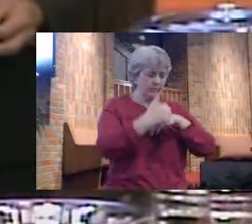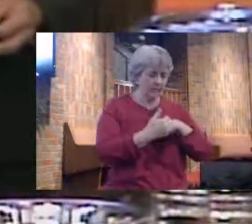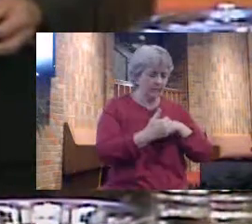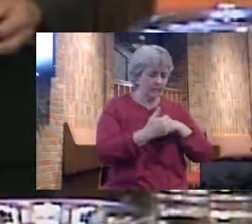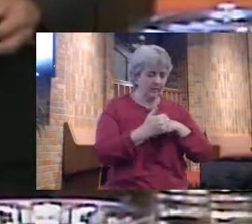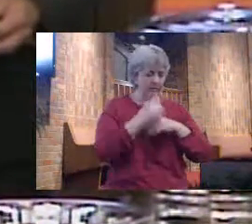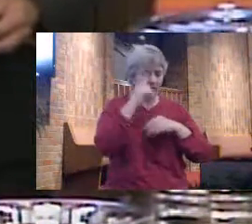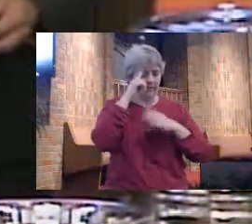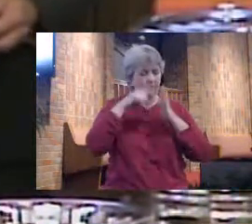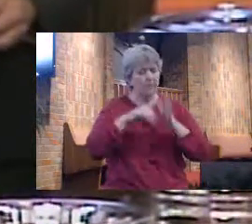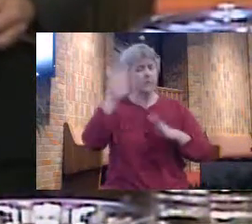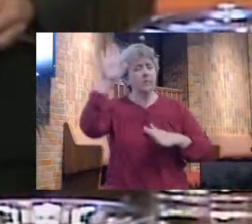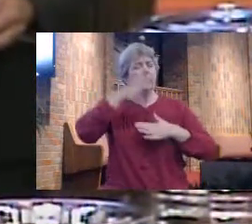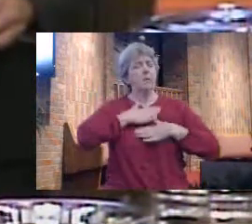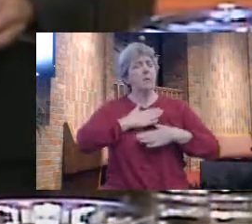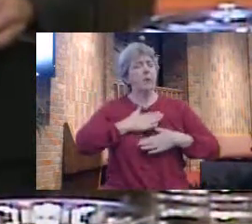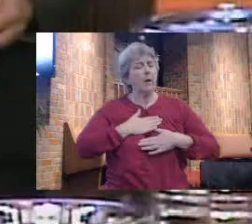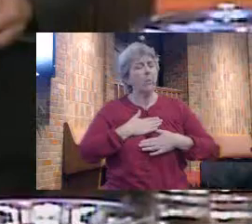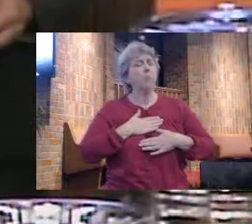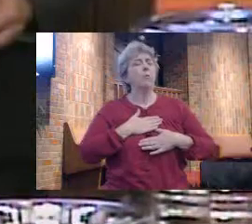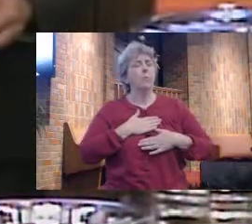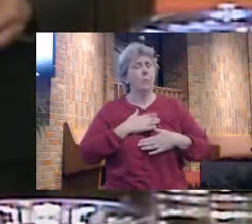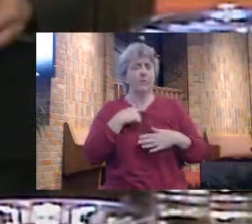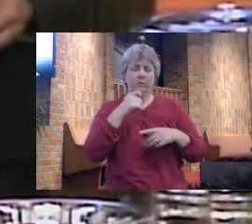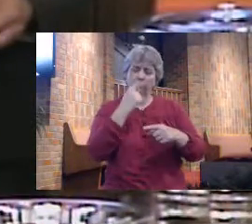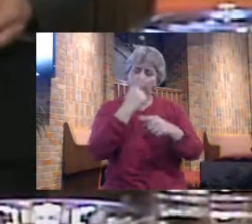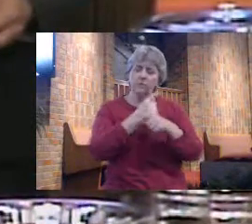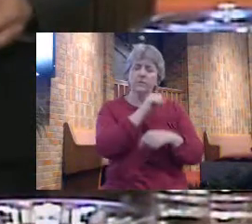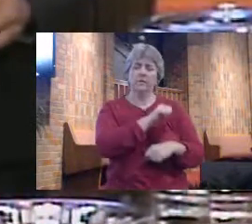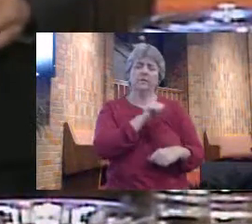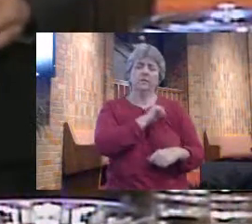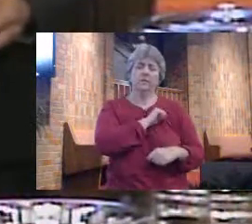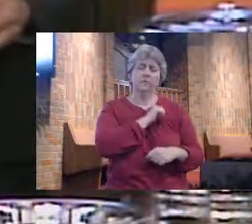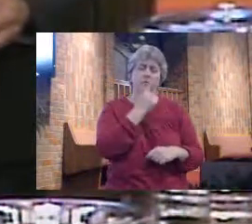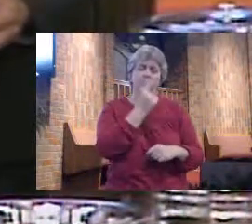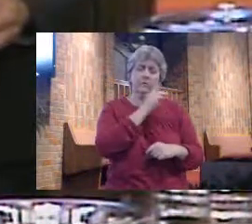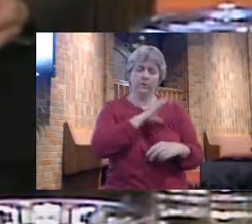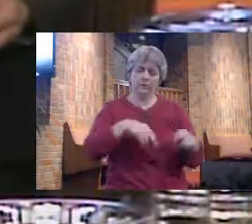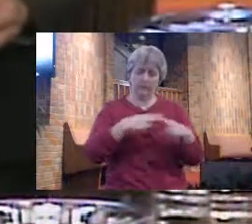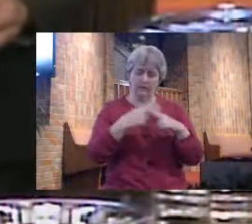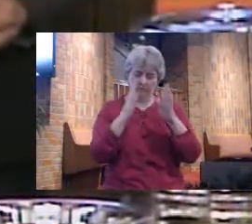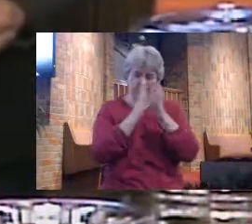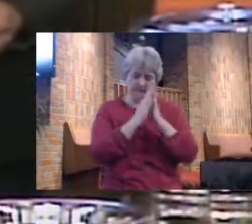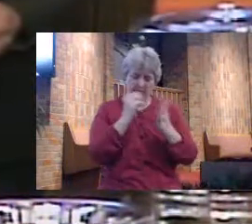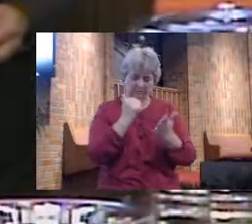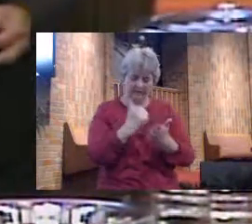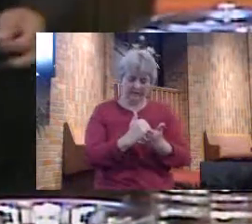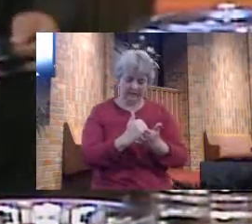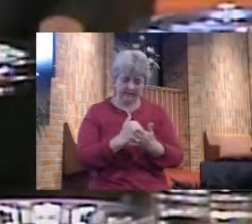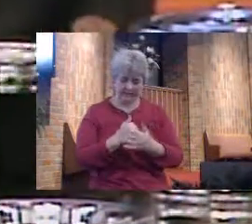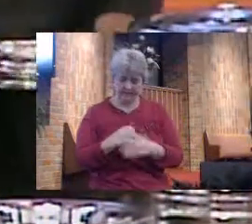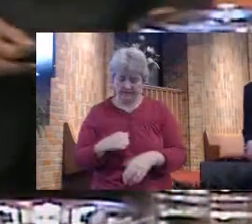His broken body, we do so in a manner that's well-pleasing in thy sight. In Christ's name we pray. Amen.